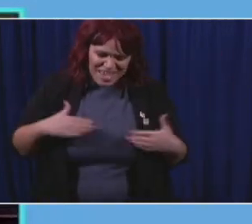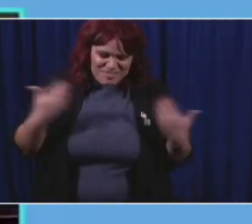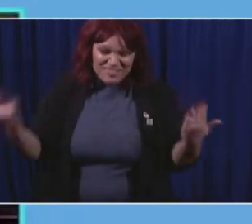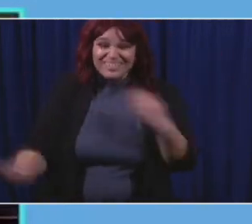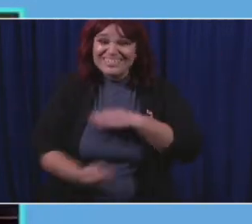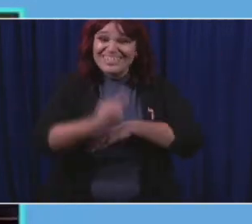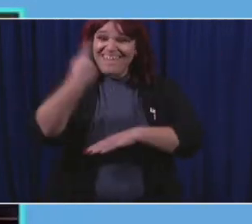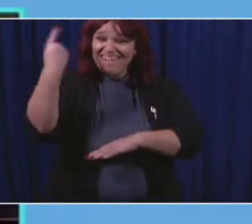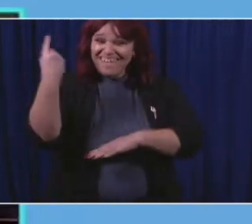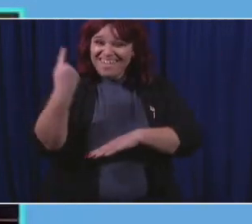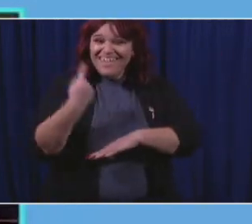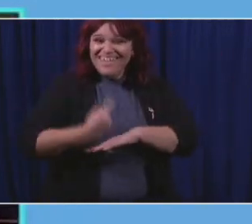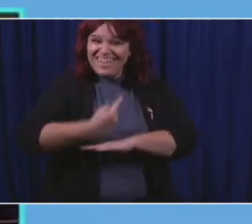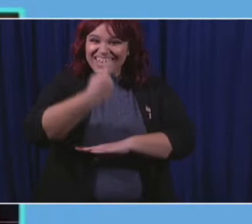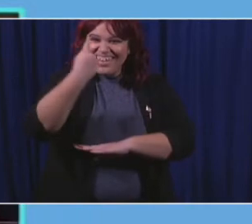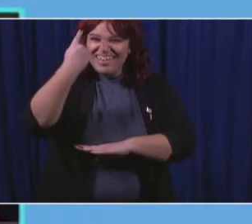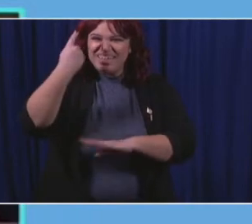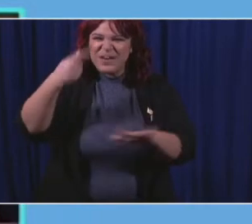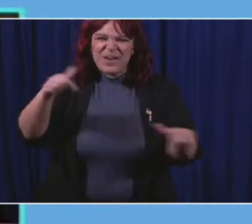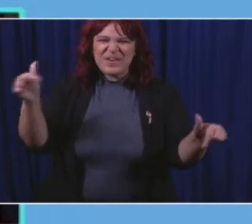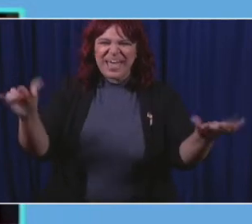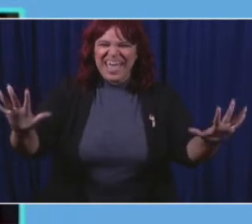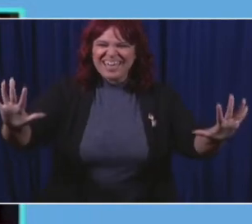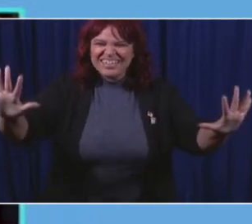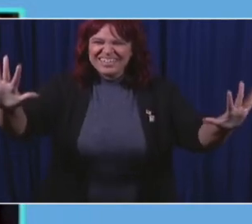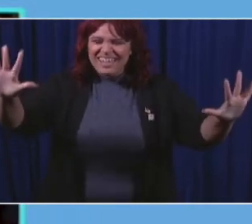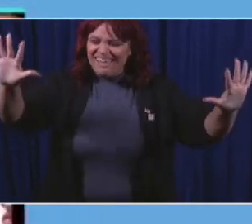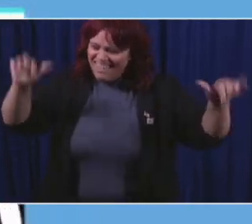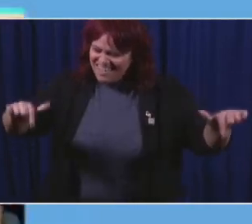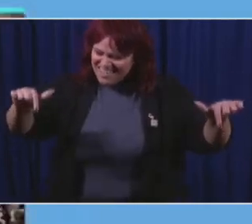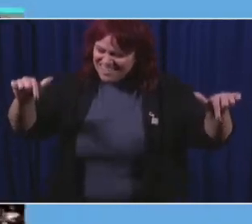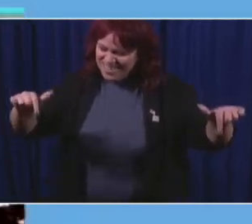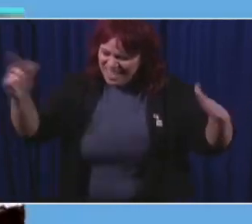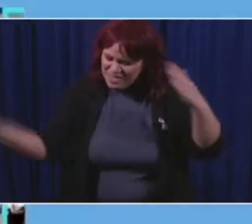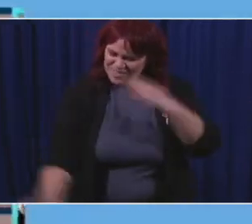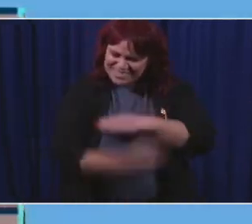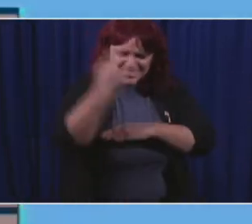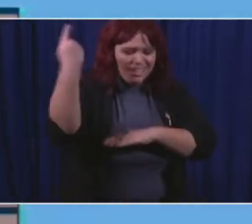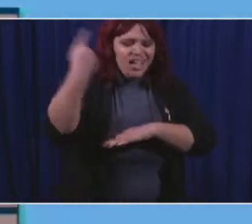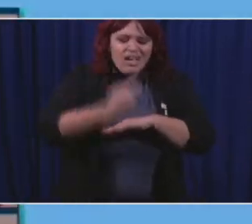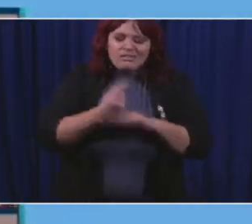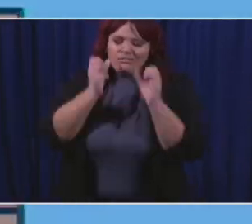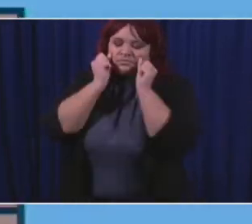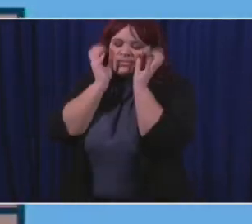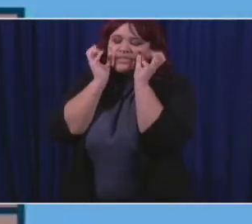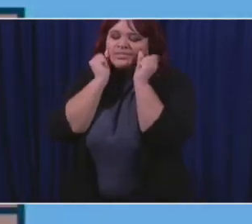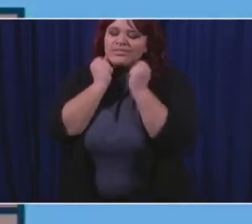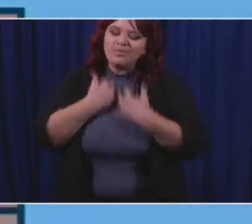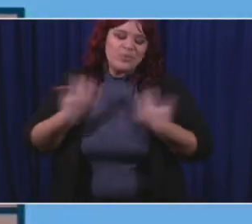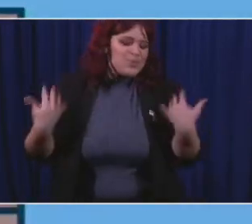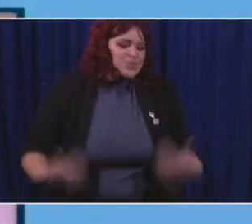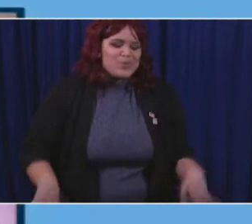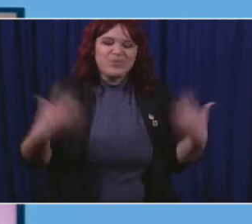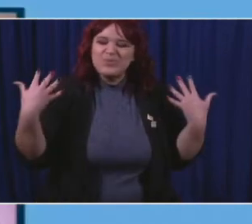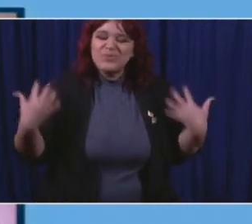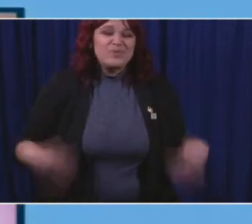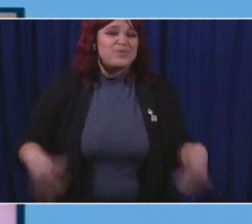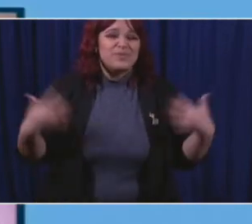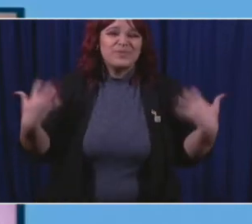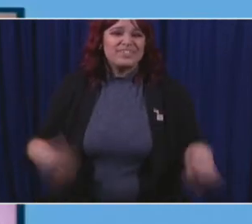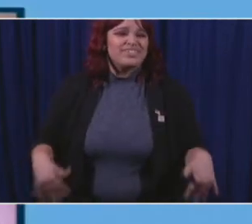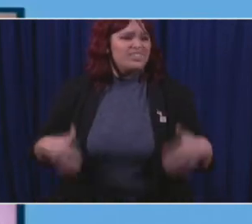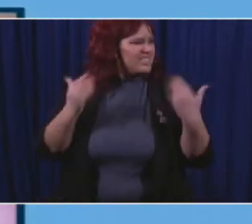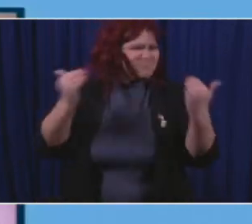Oh, happy day. Oh, happy day. I'm